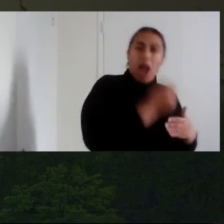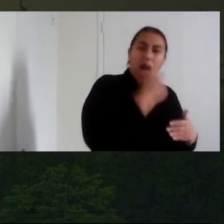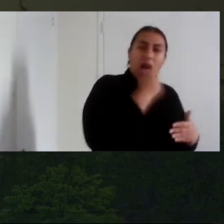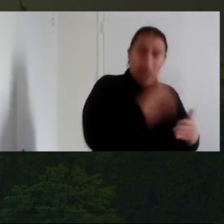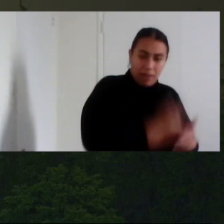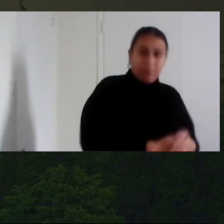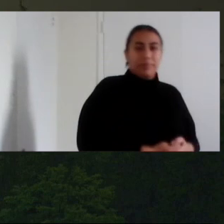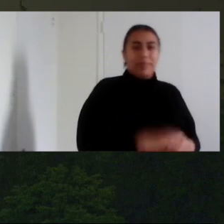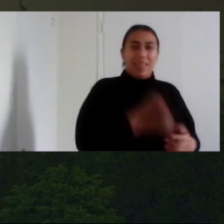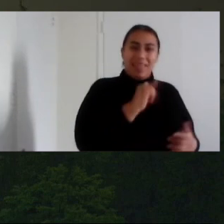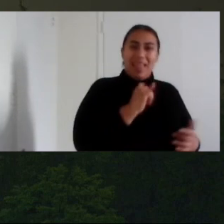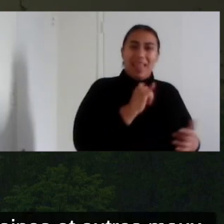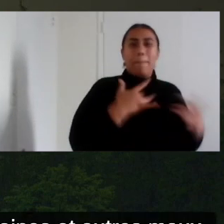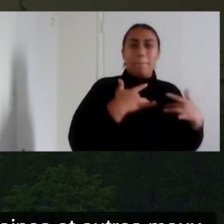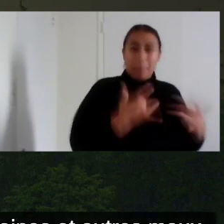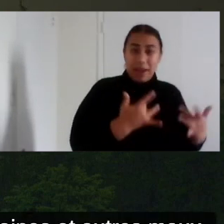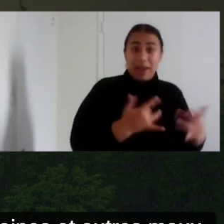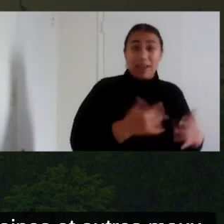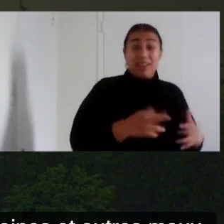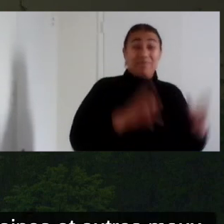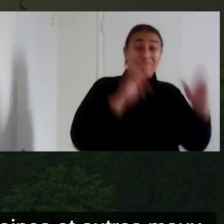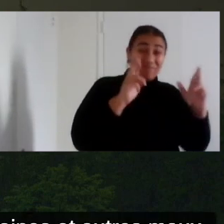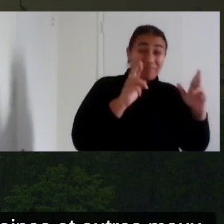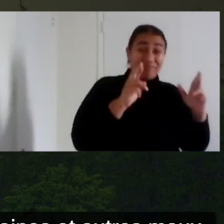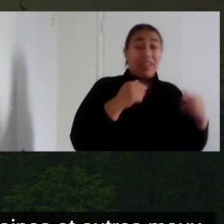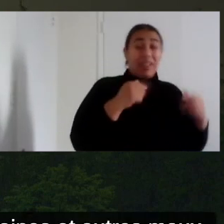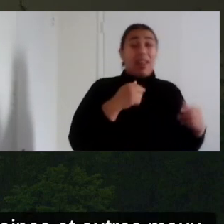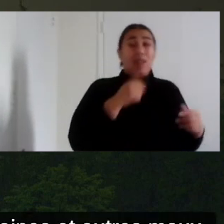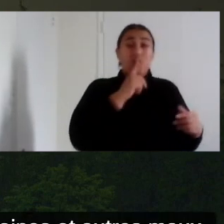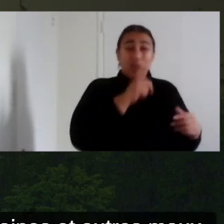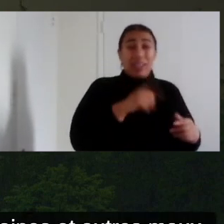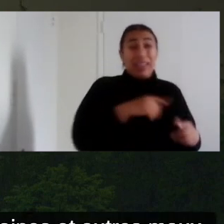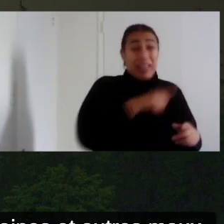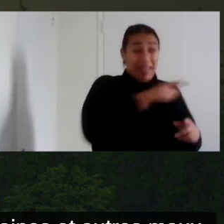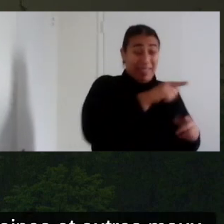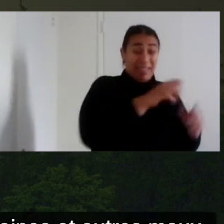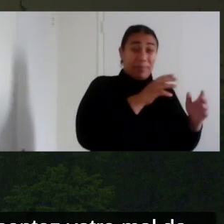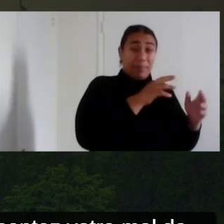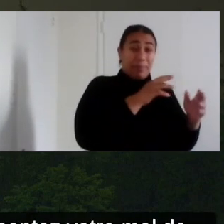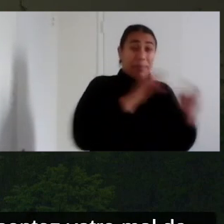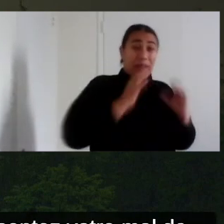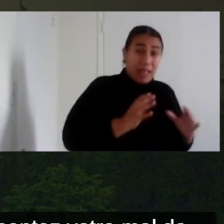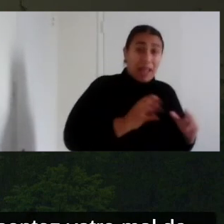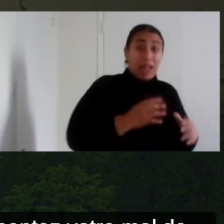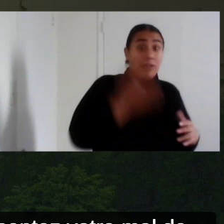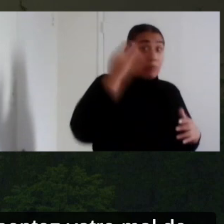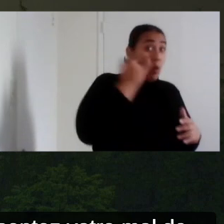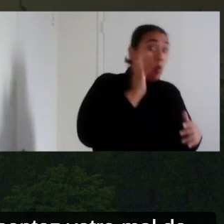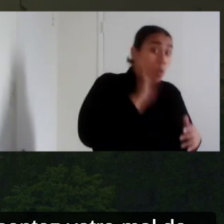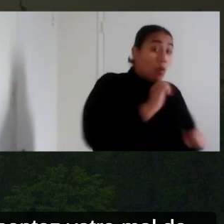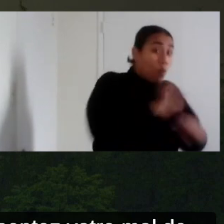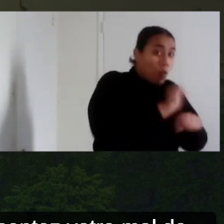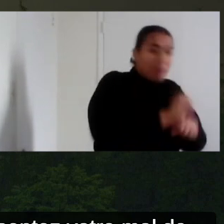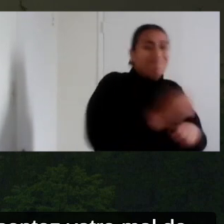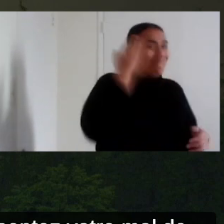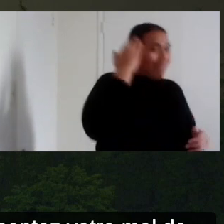then medical cannabis. So the triptan class of medications can help with migraines and other headaches, but most